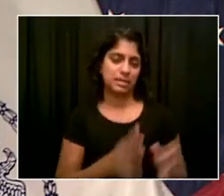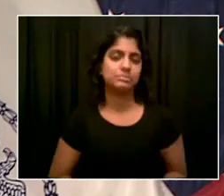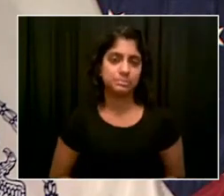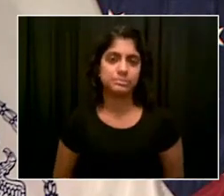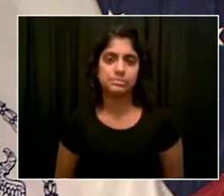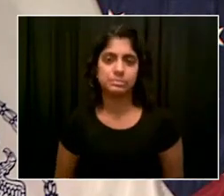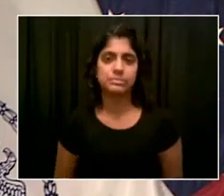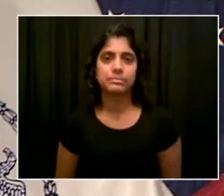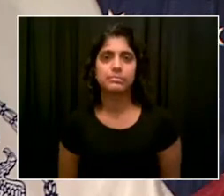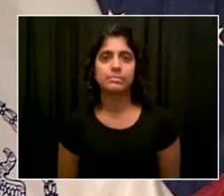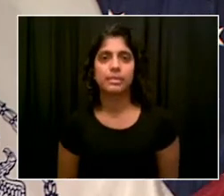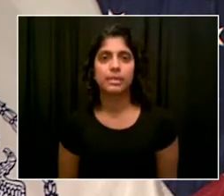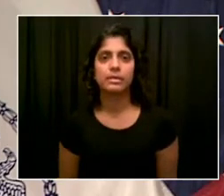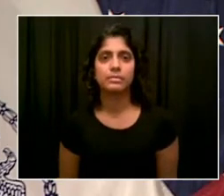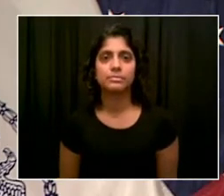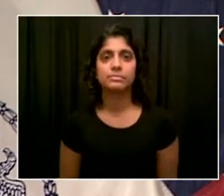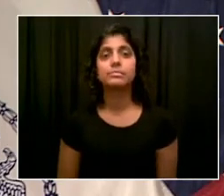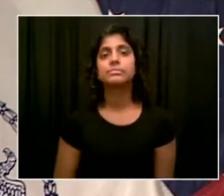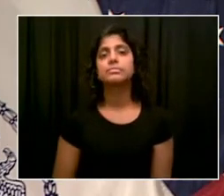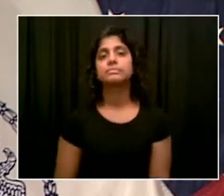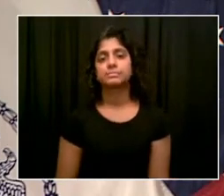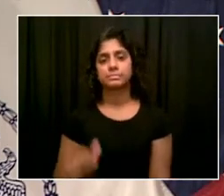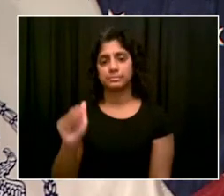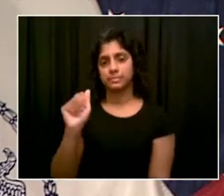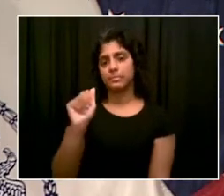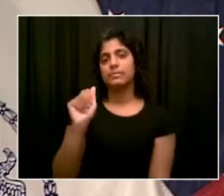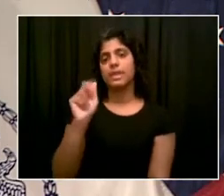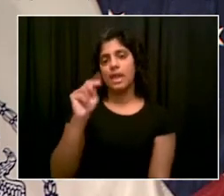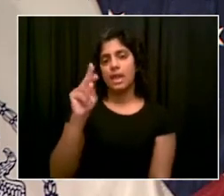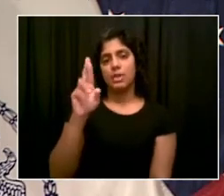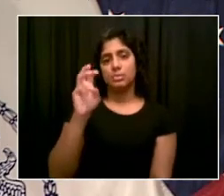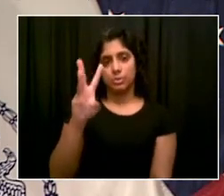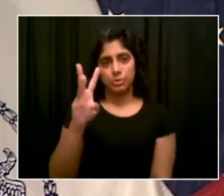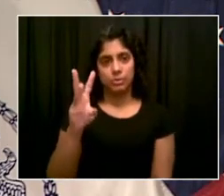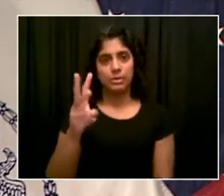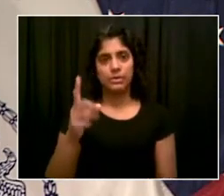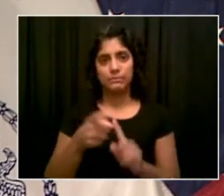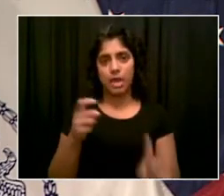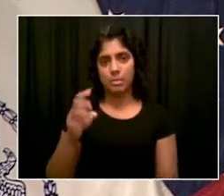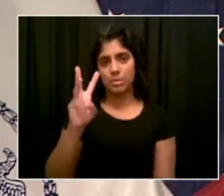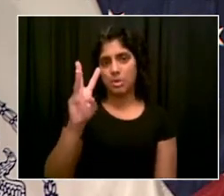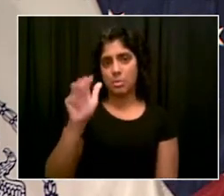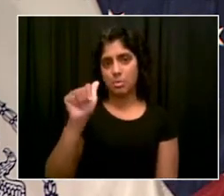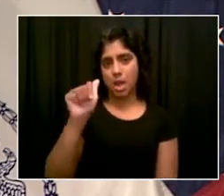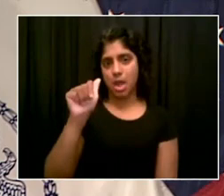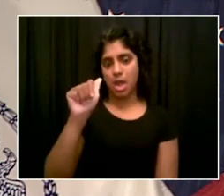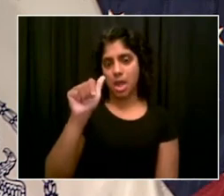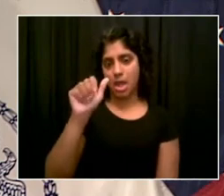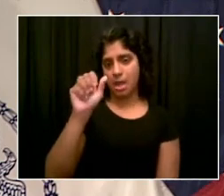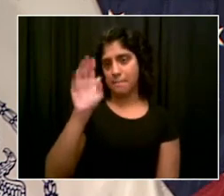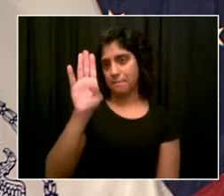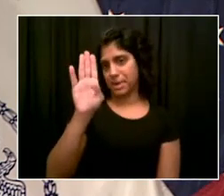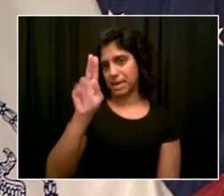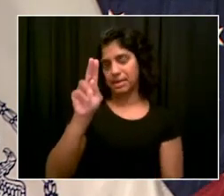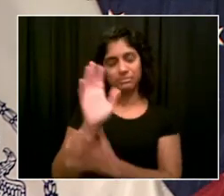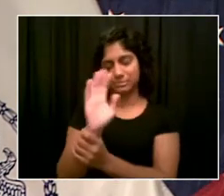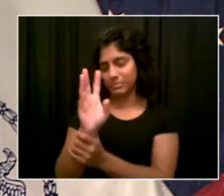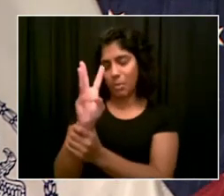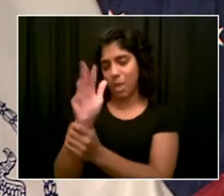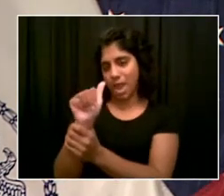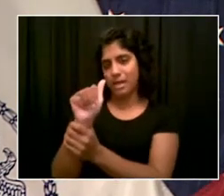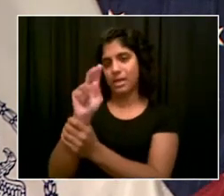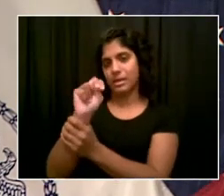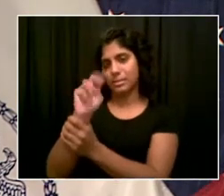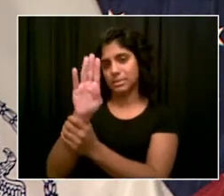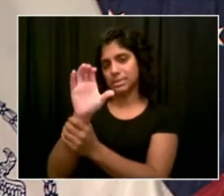do you think of the American Association of Pediatrics strongly recommending masking for all students